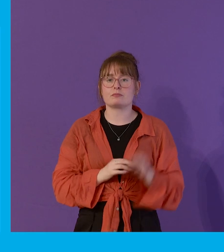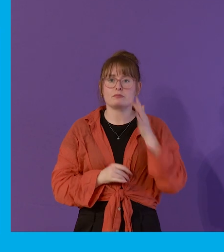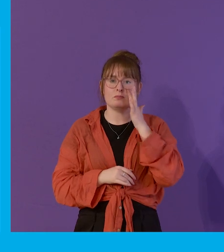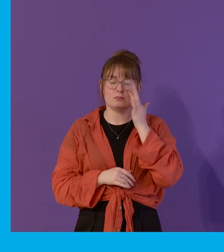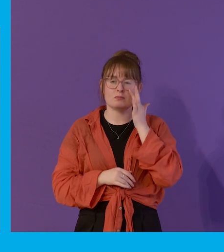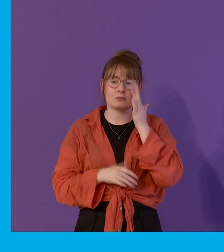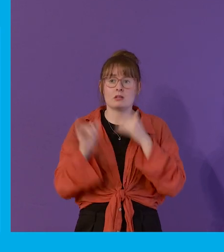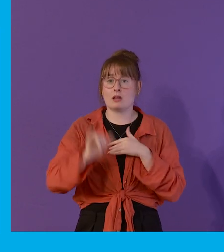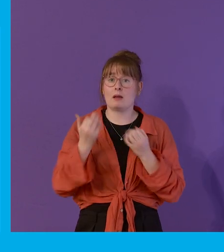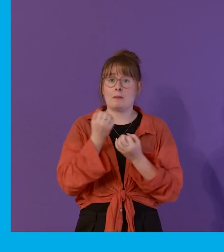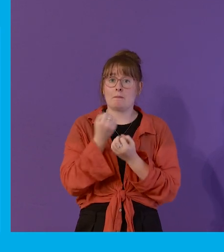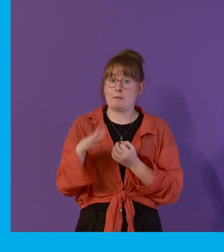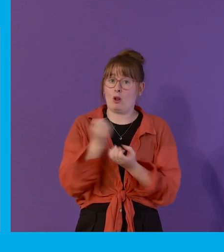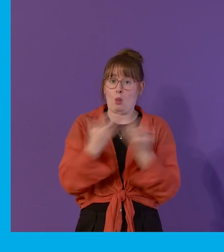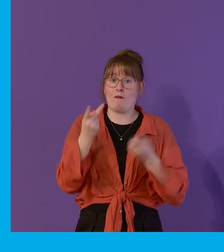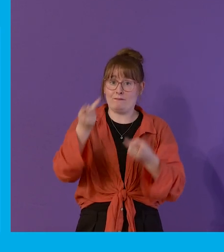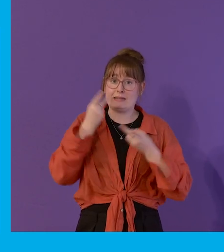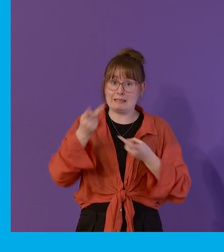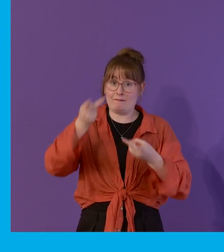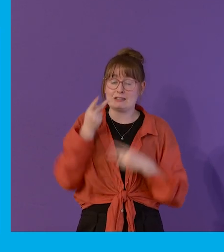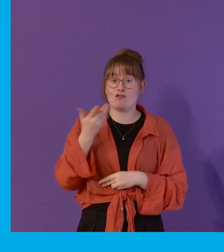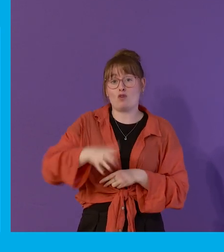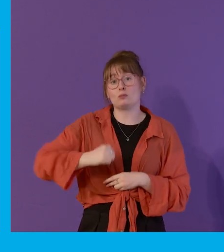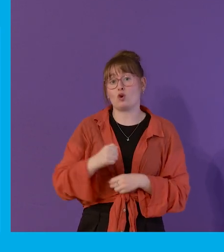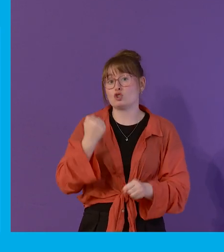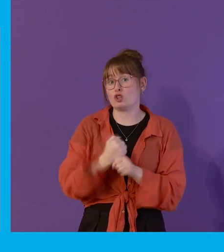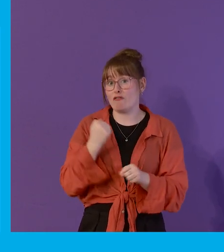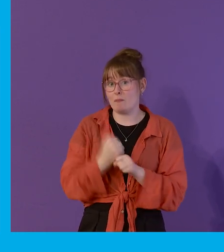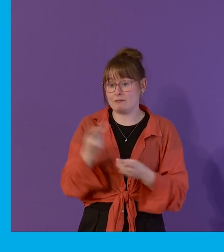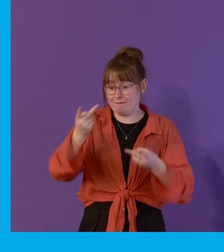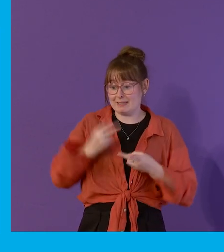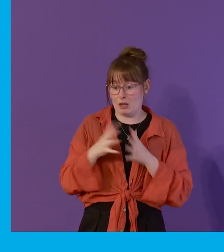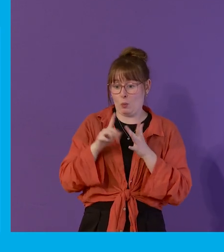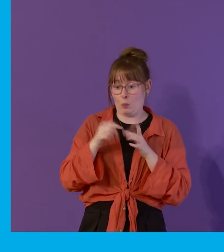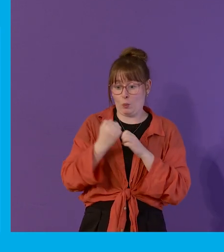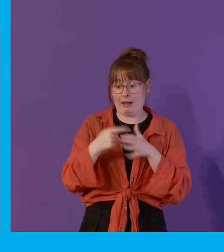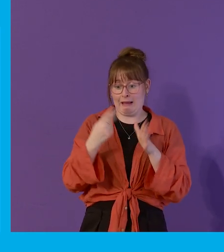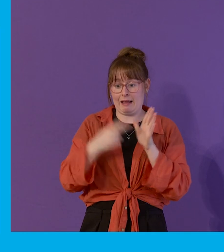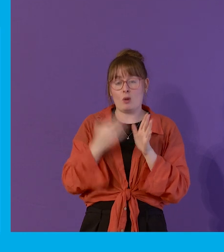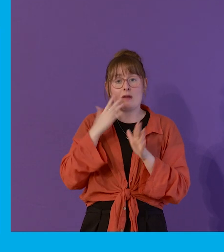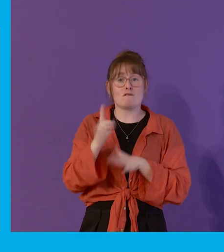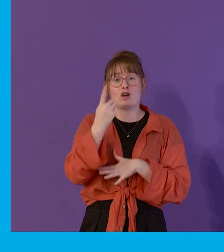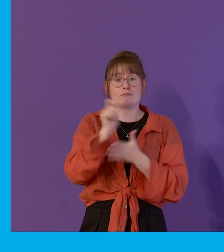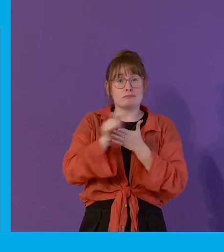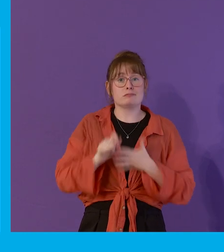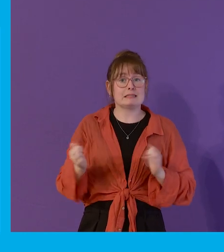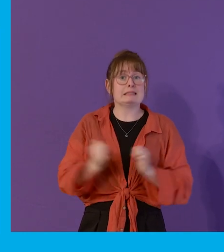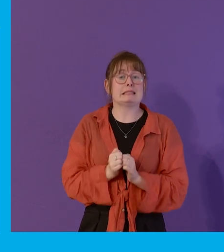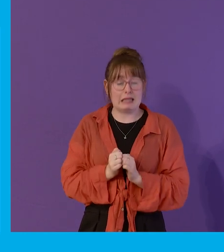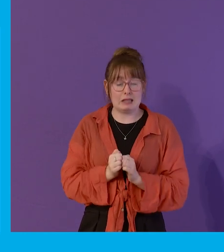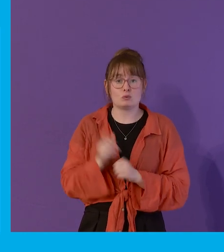had lots of visits from the Scottish Government, actually, to Wigan when we were creating the deal in the first few years. And